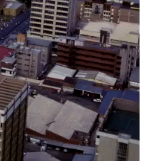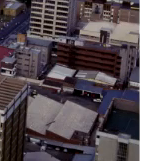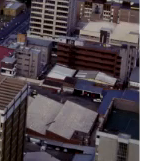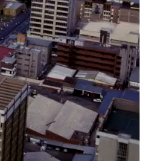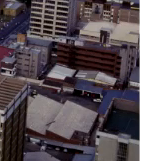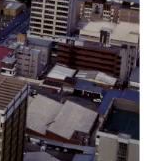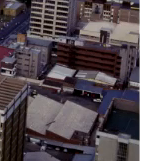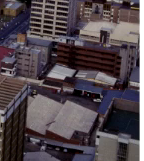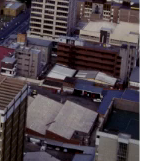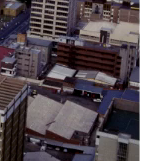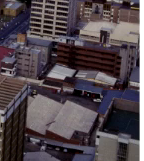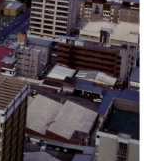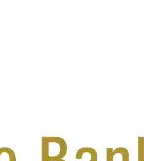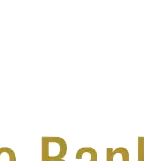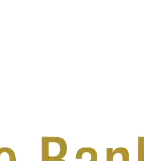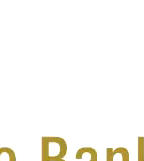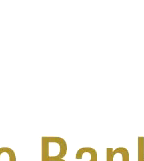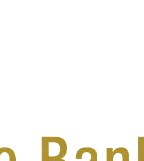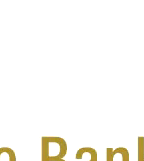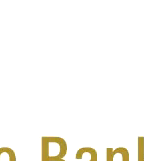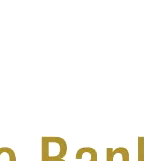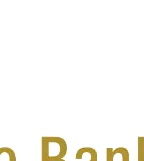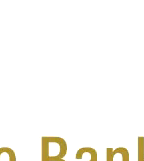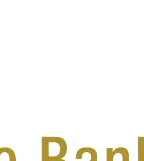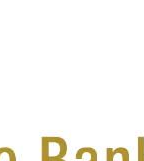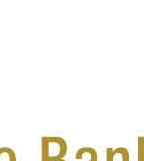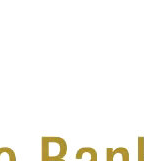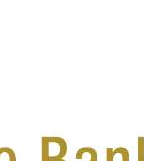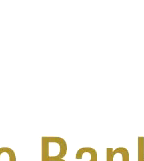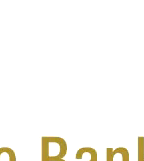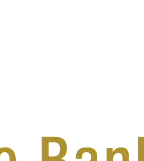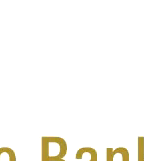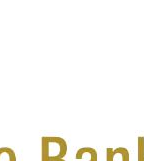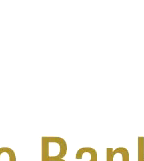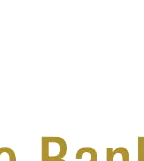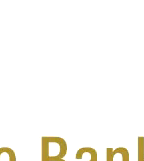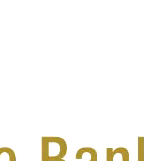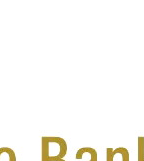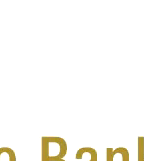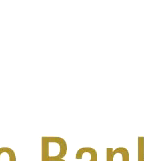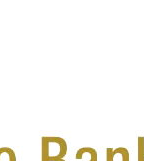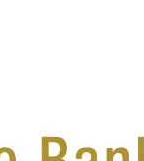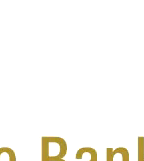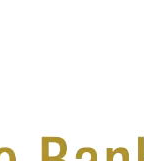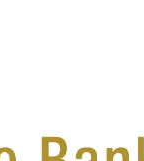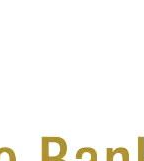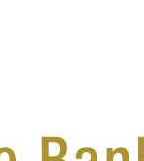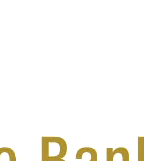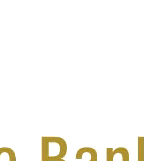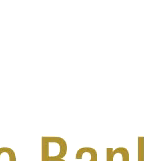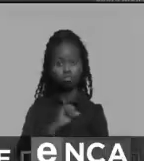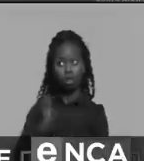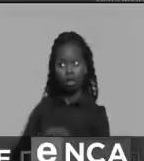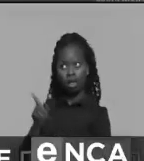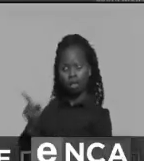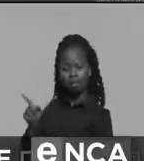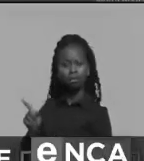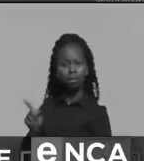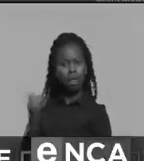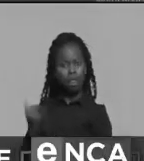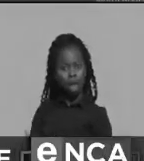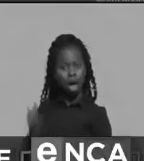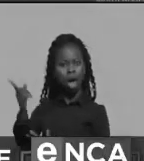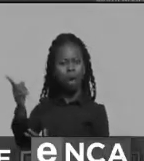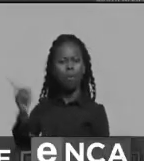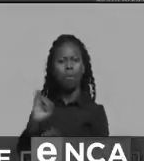is increased, it becomes more expensive for banks to borrow money. This means that banks will charge their customers higher interest rates on